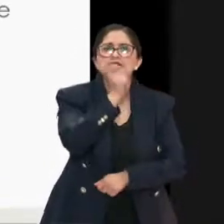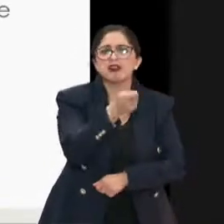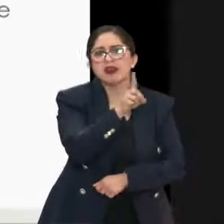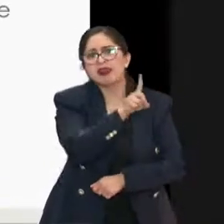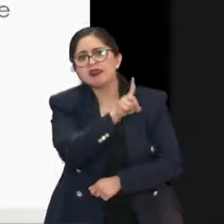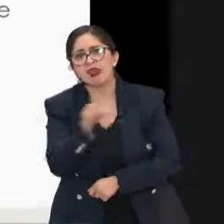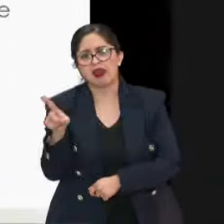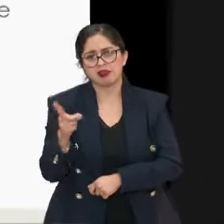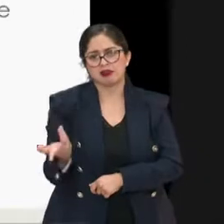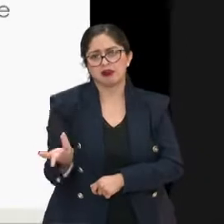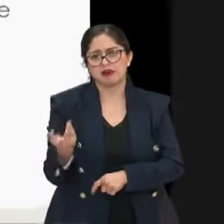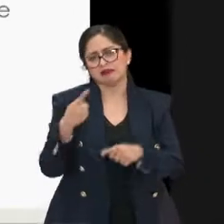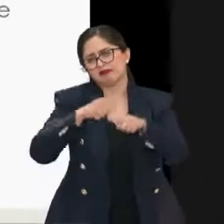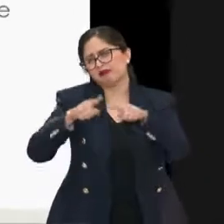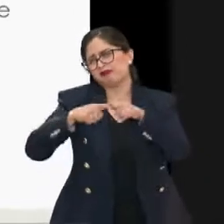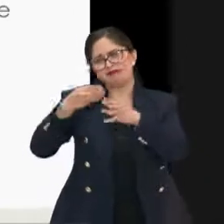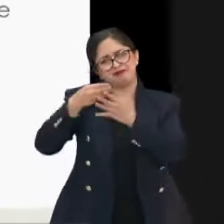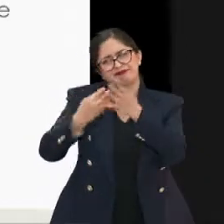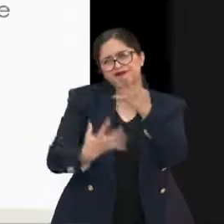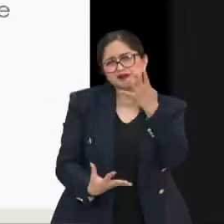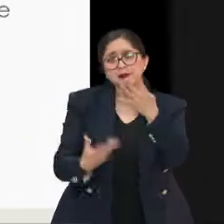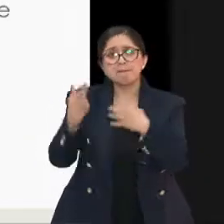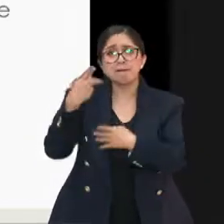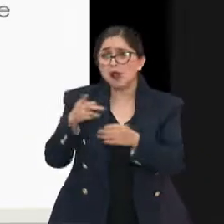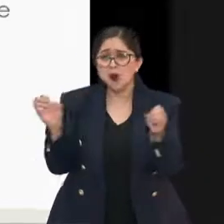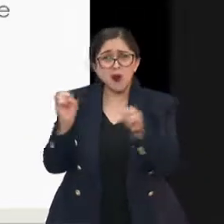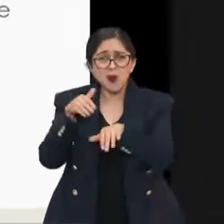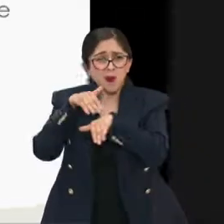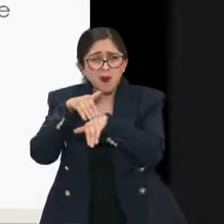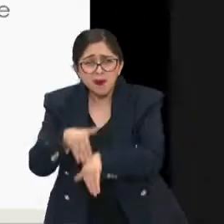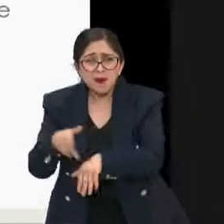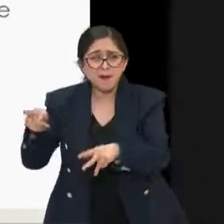a vaccine from the right or from the left, and